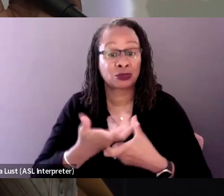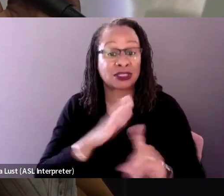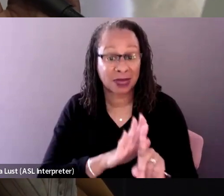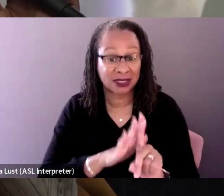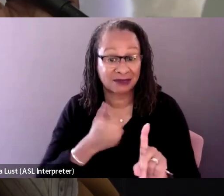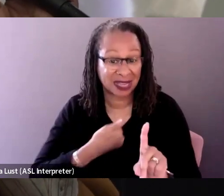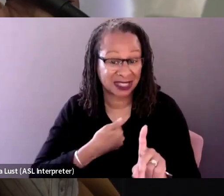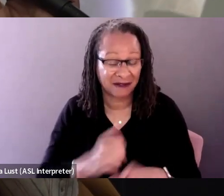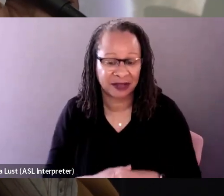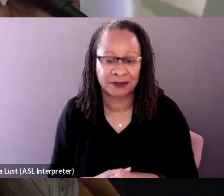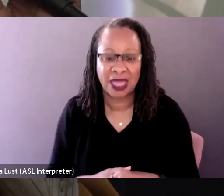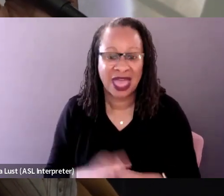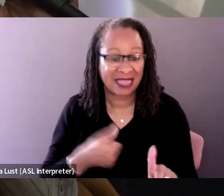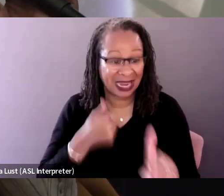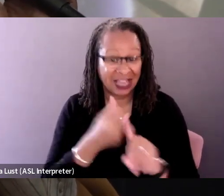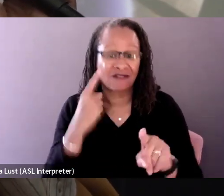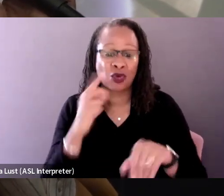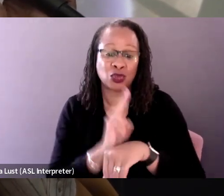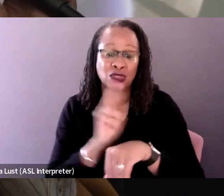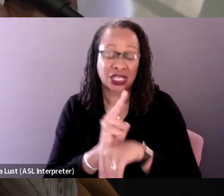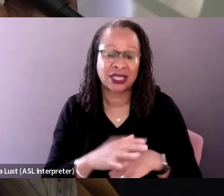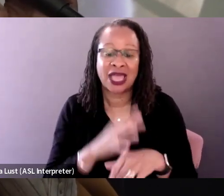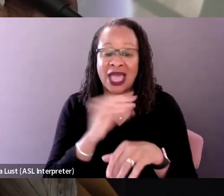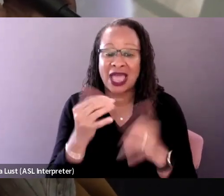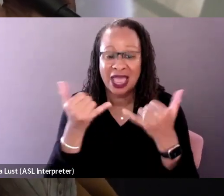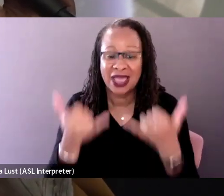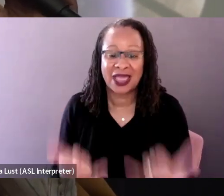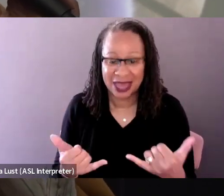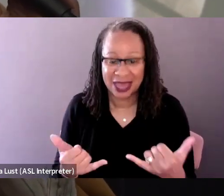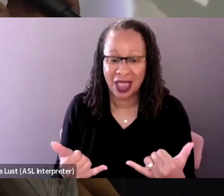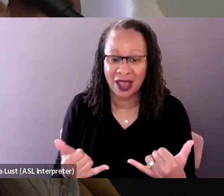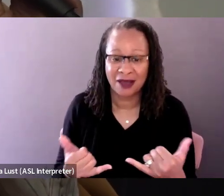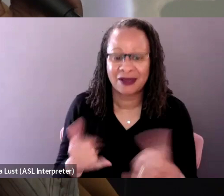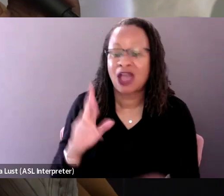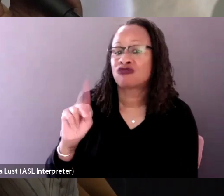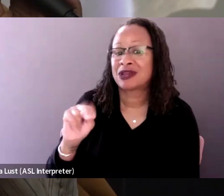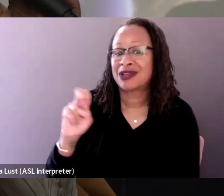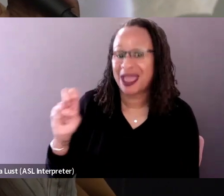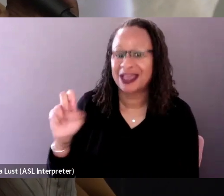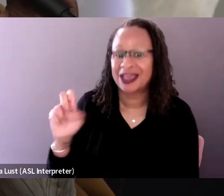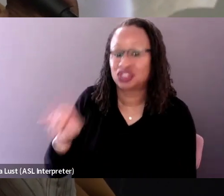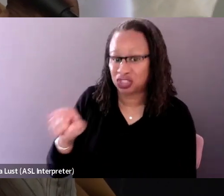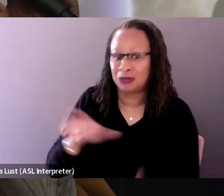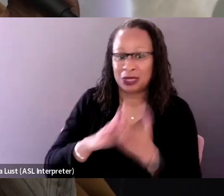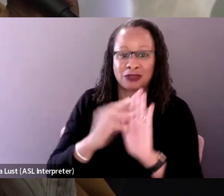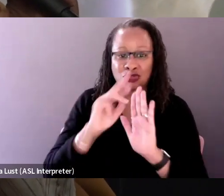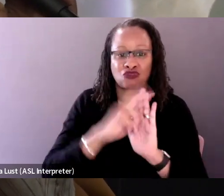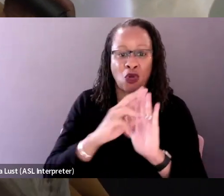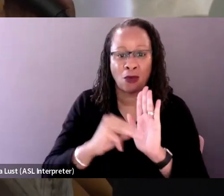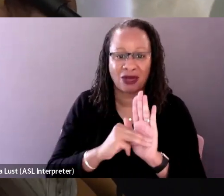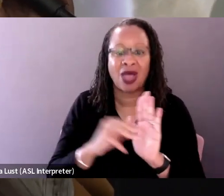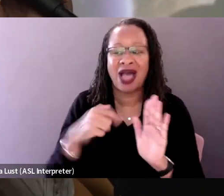of utility. And now Renee is the role model I need as a 34-year-old who's been online for a few decades and is